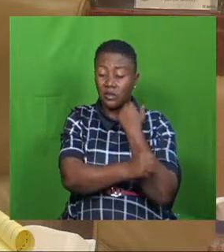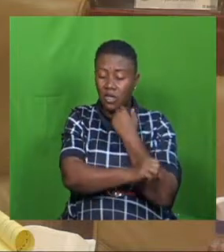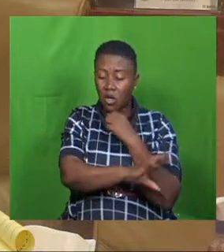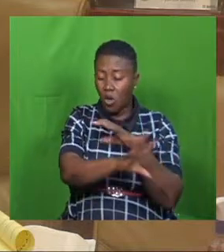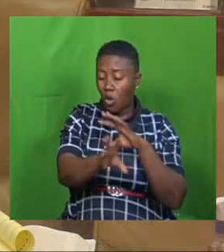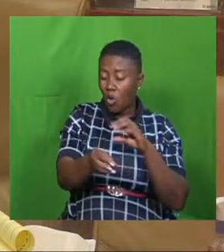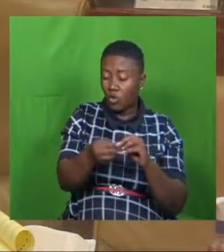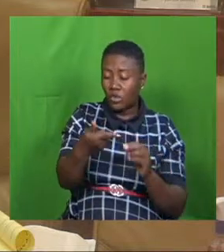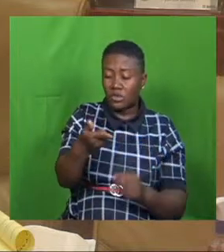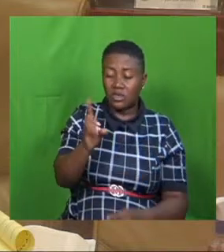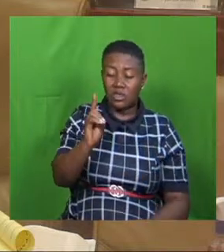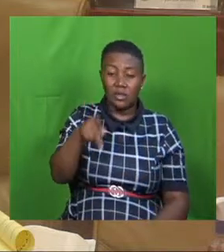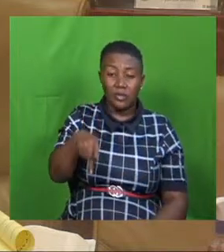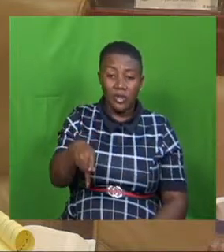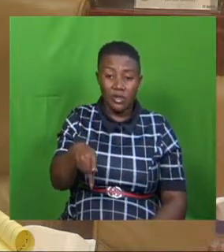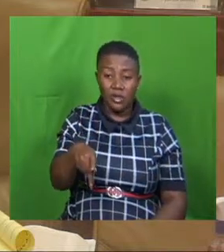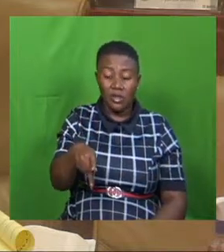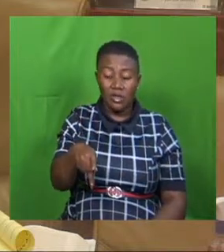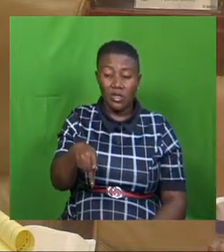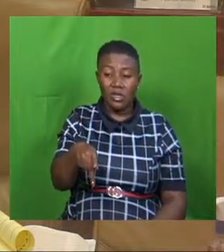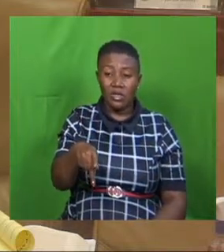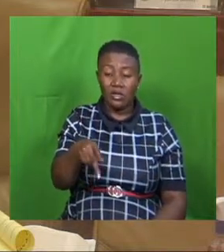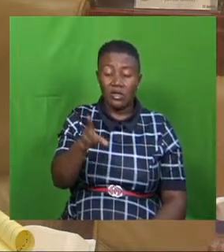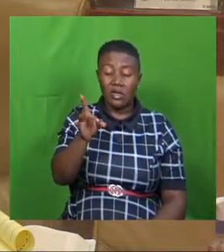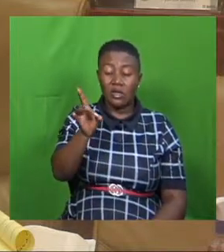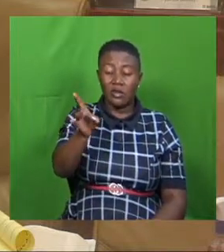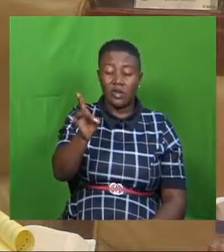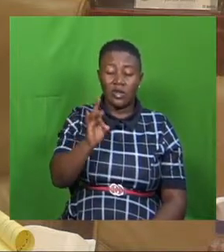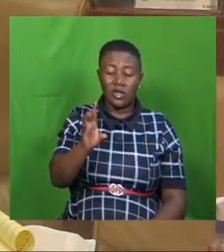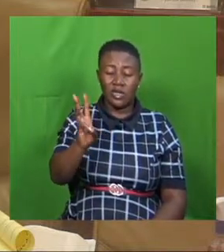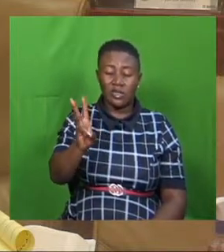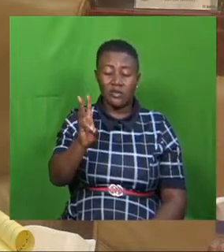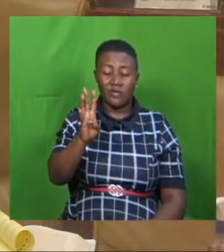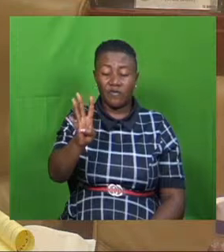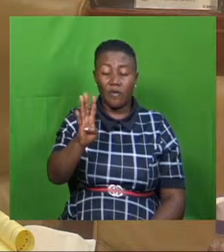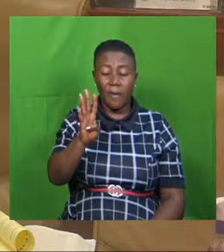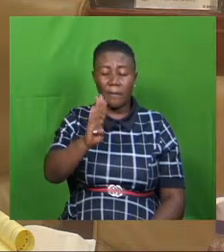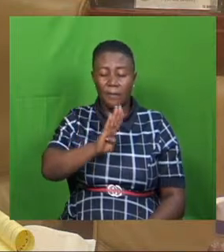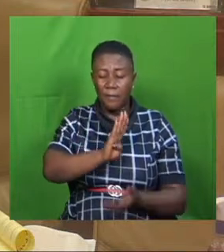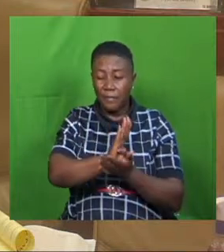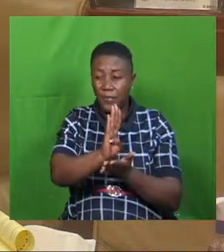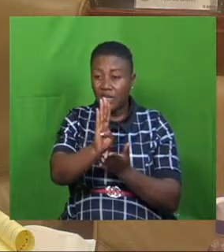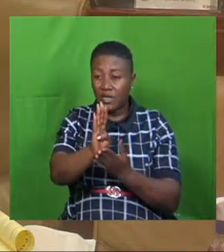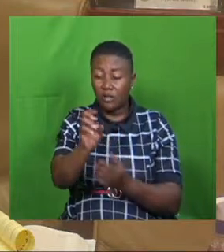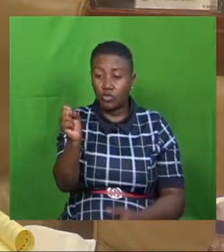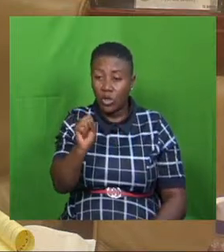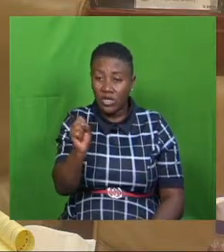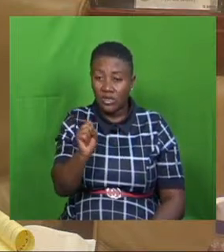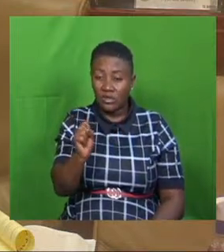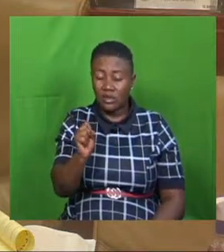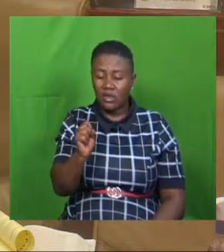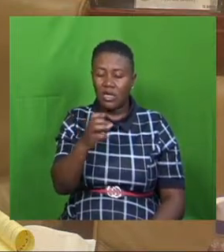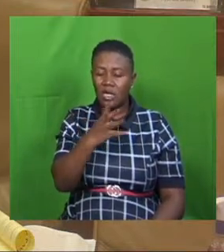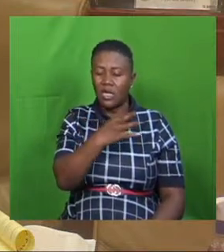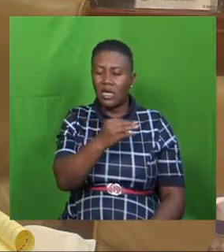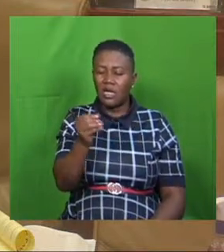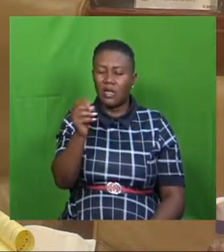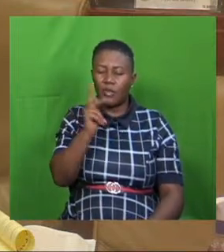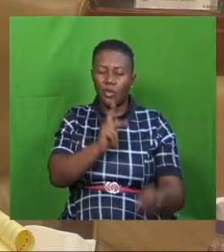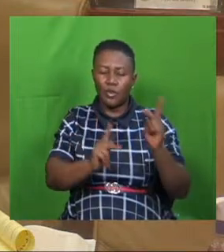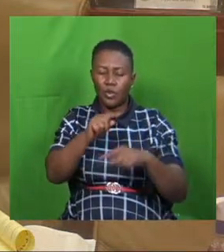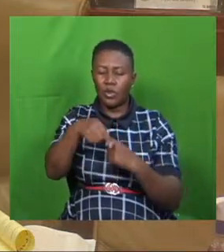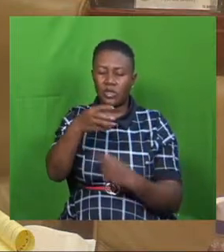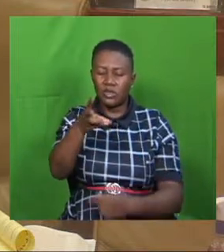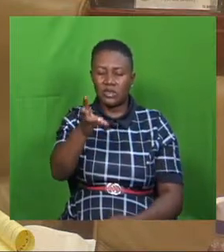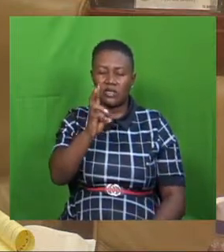of United States dollars 864 billion and a total population of